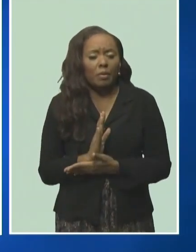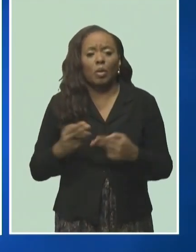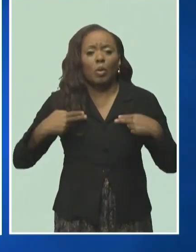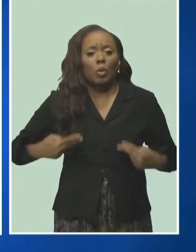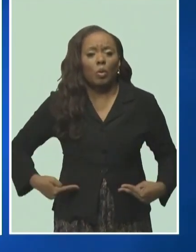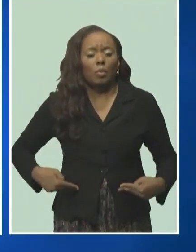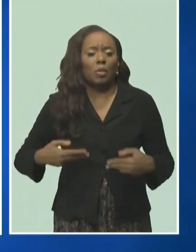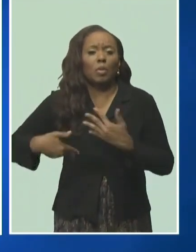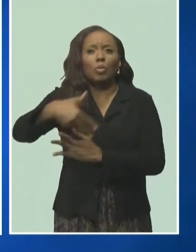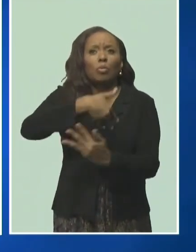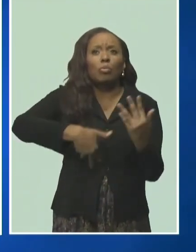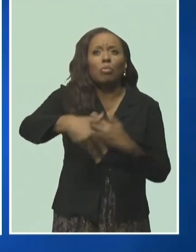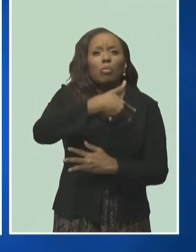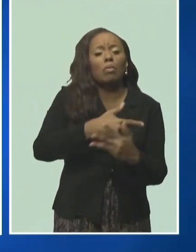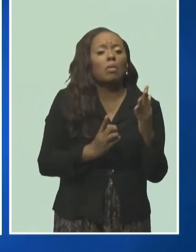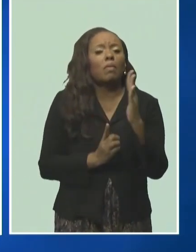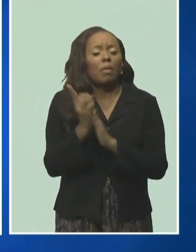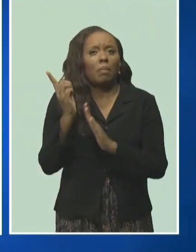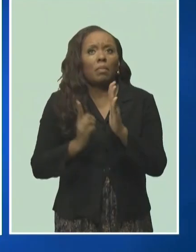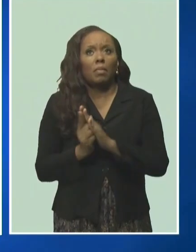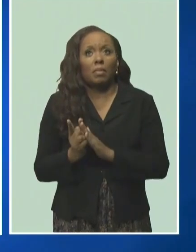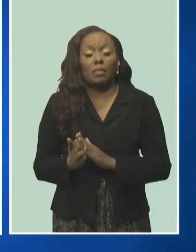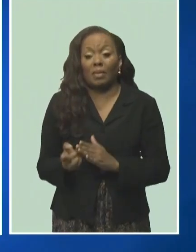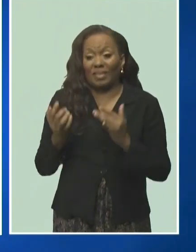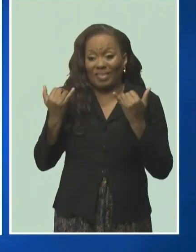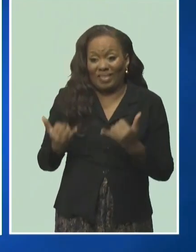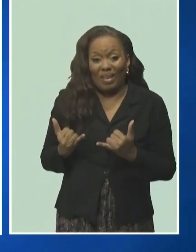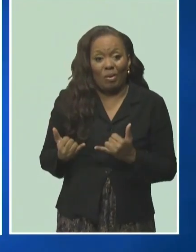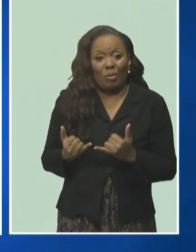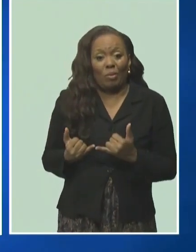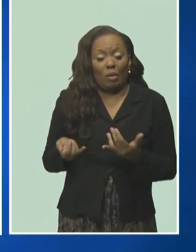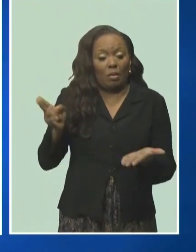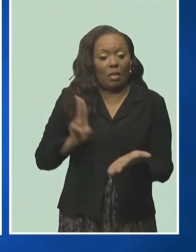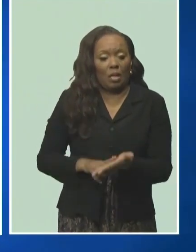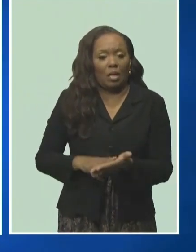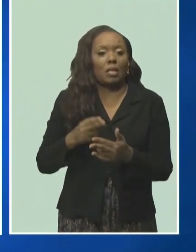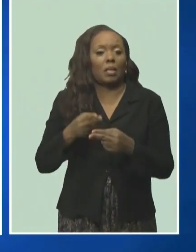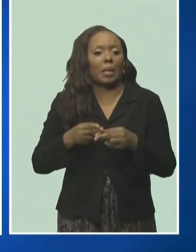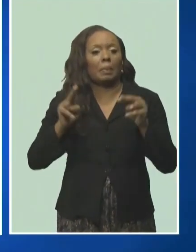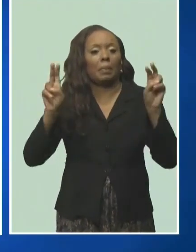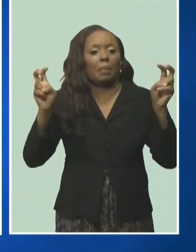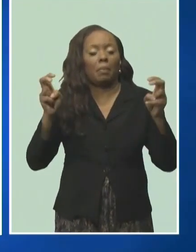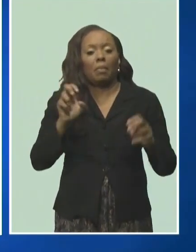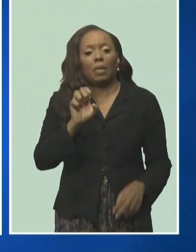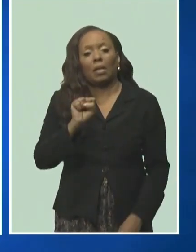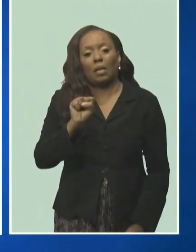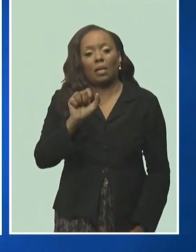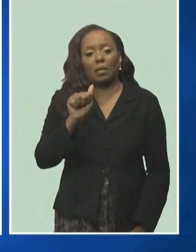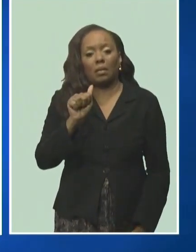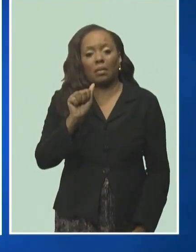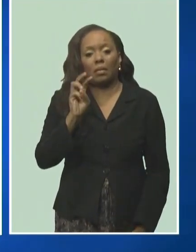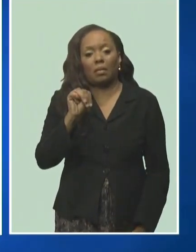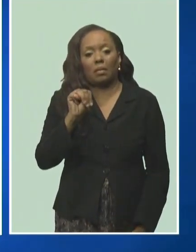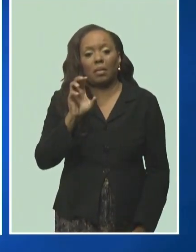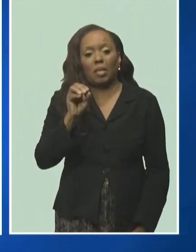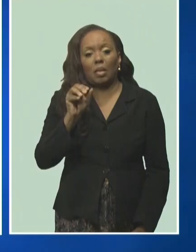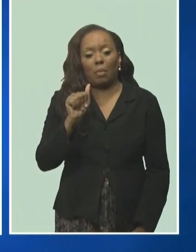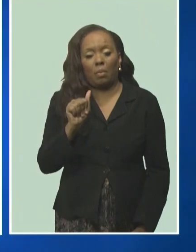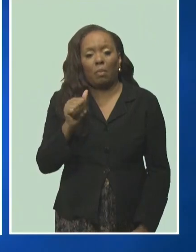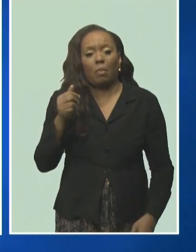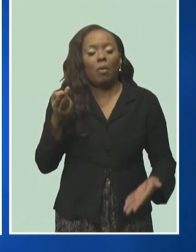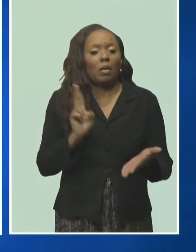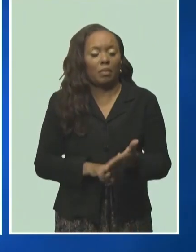development. That's what this agreement is about. And this agreement constitutes a